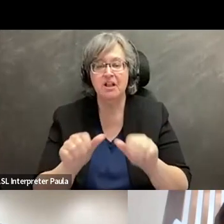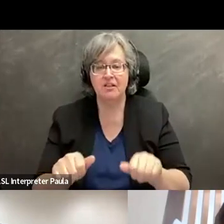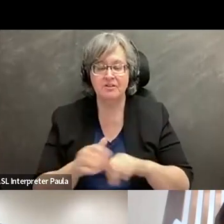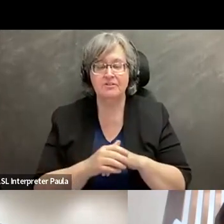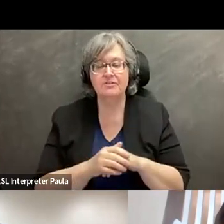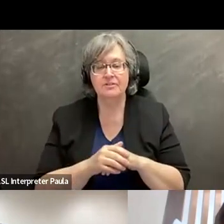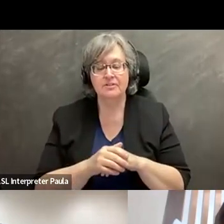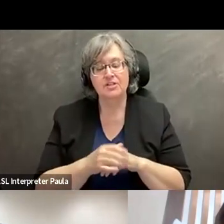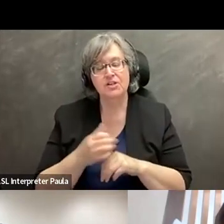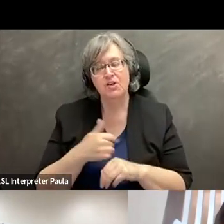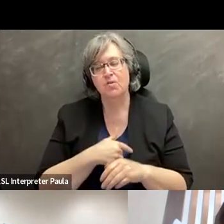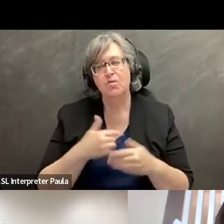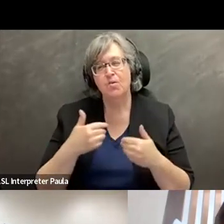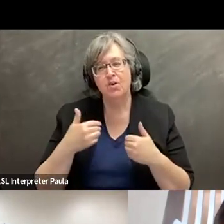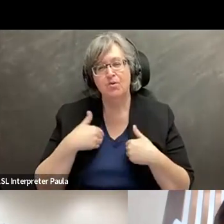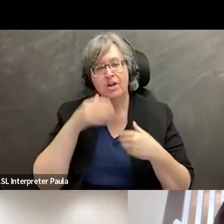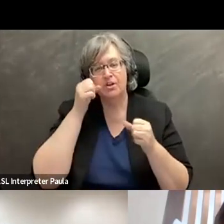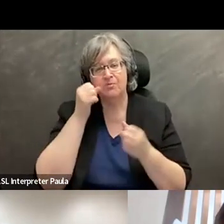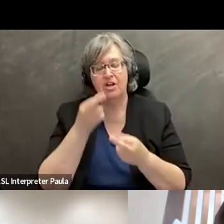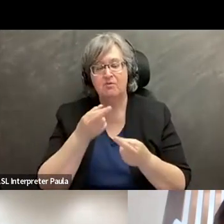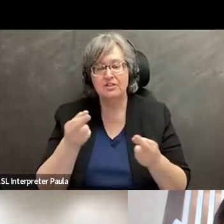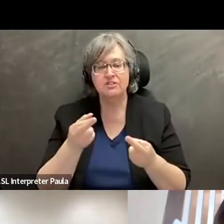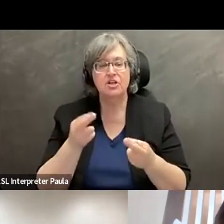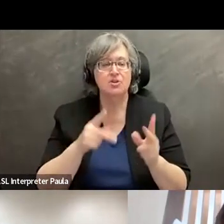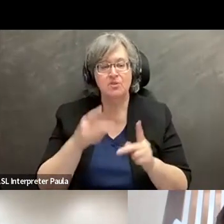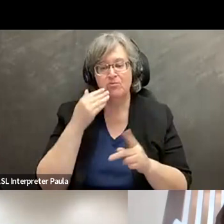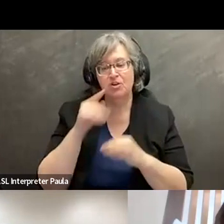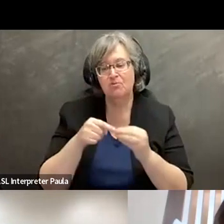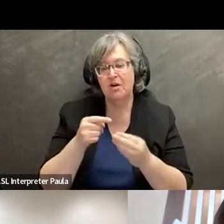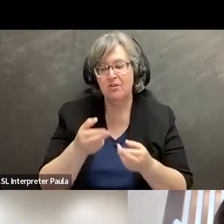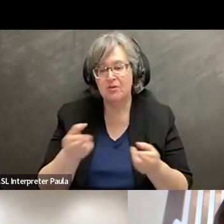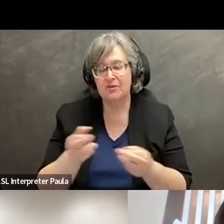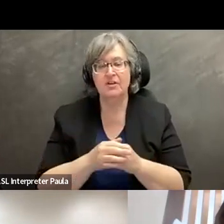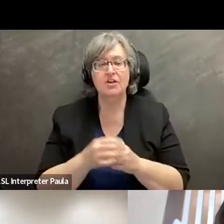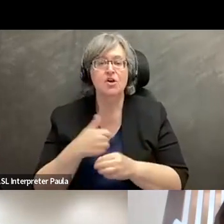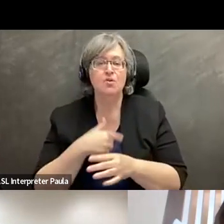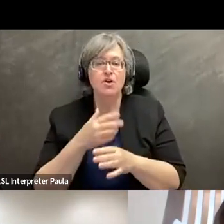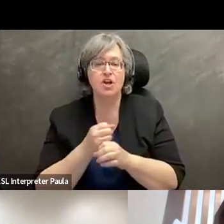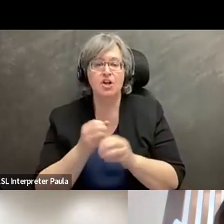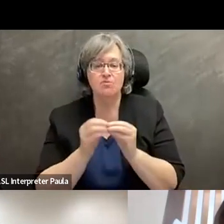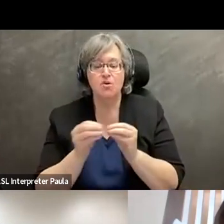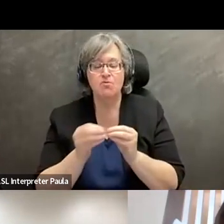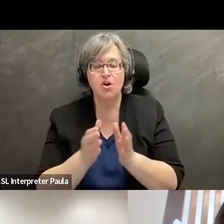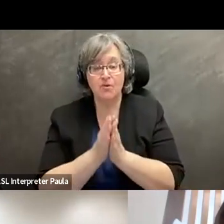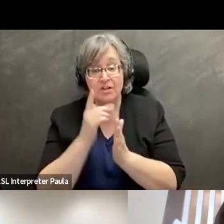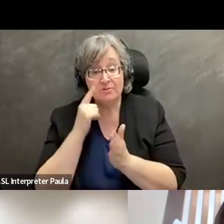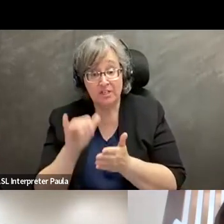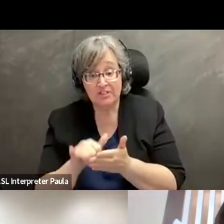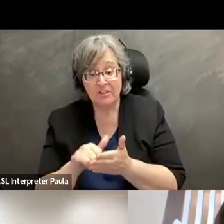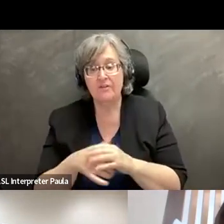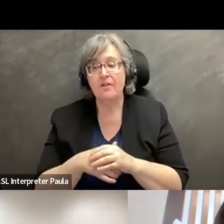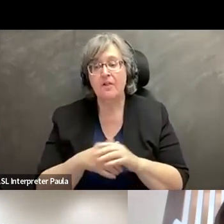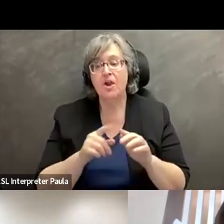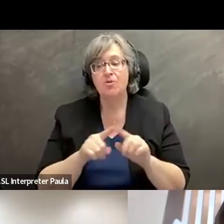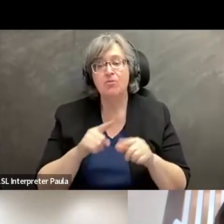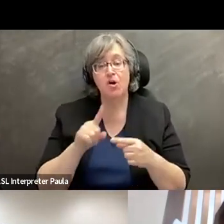you know, we had this amazing resource. Folks knew about the resource. We were getting more and more requests because of that. But then